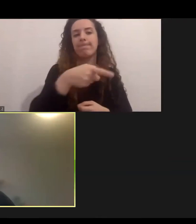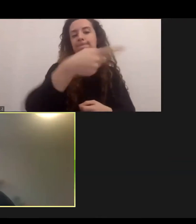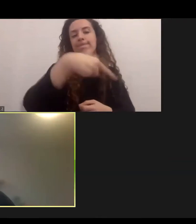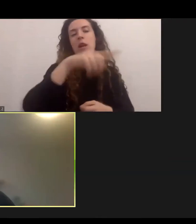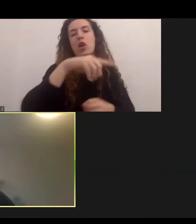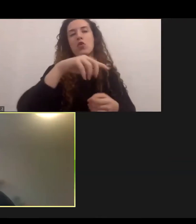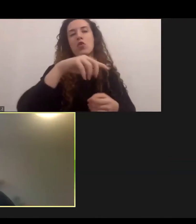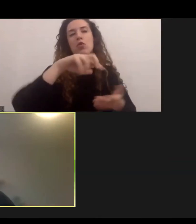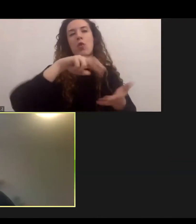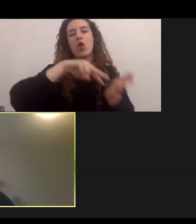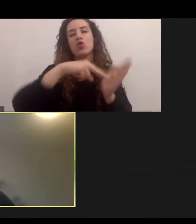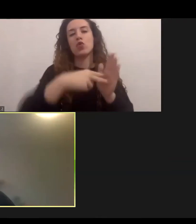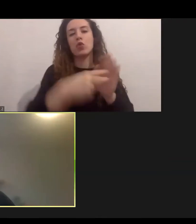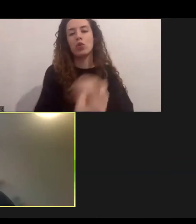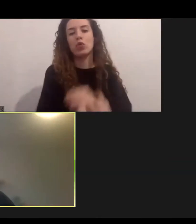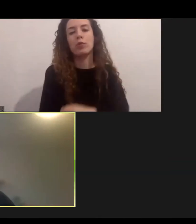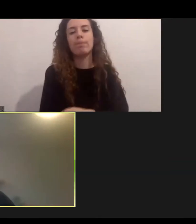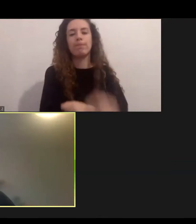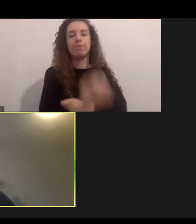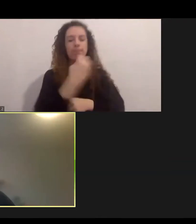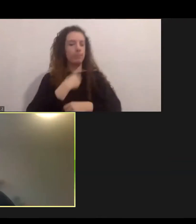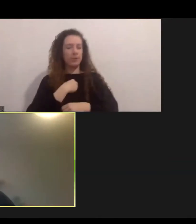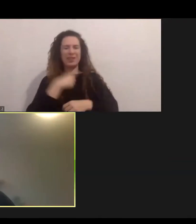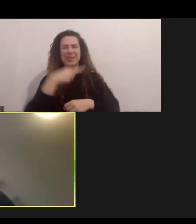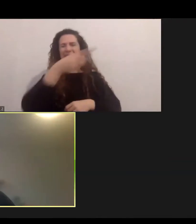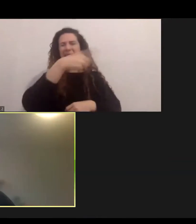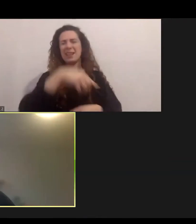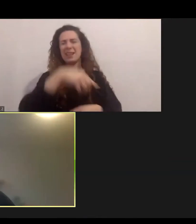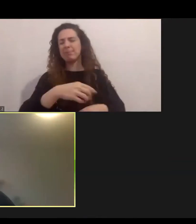to e-learning let's say,